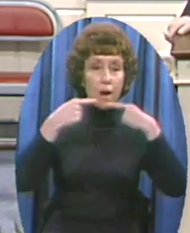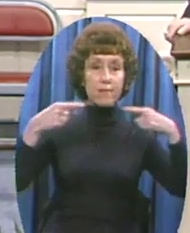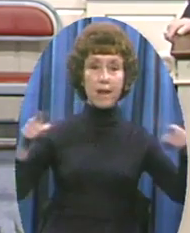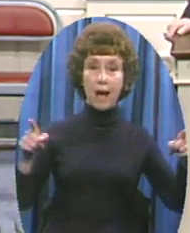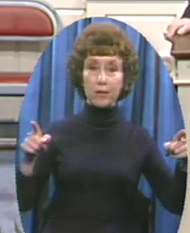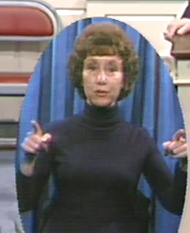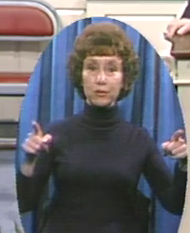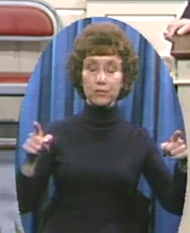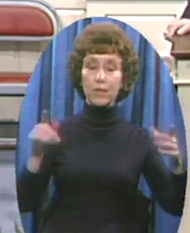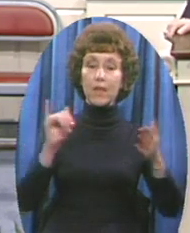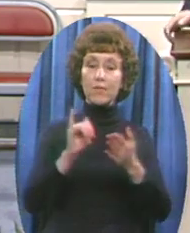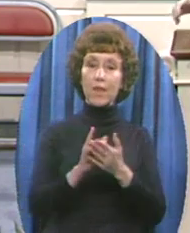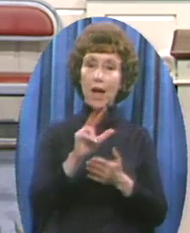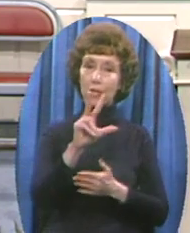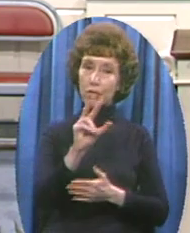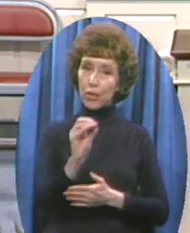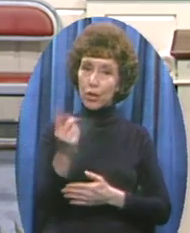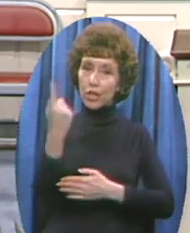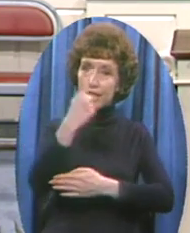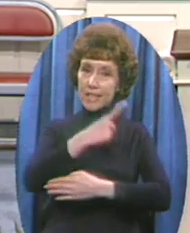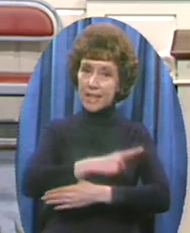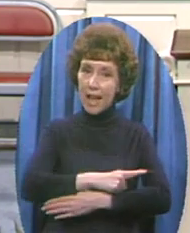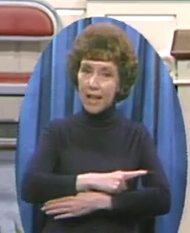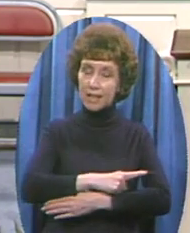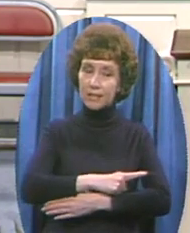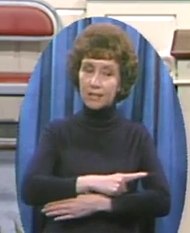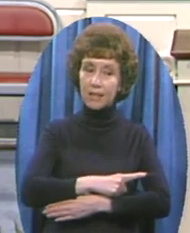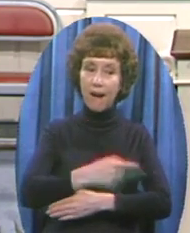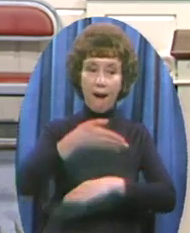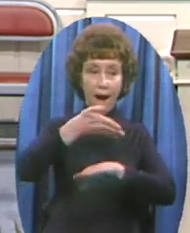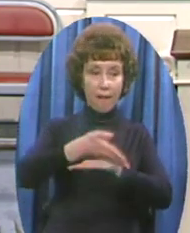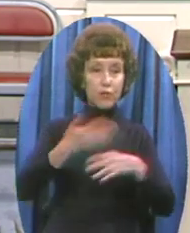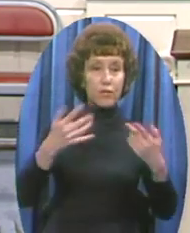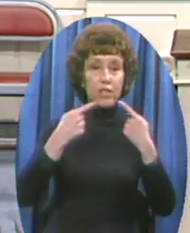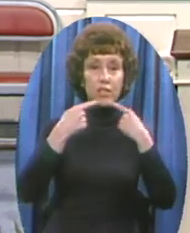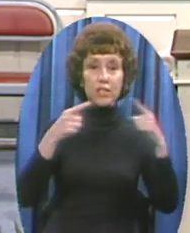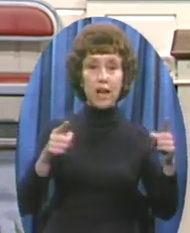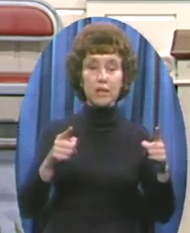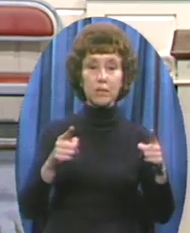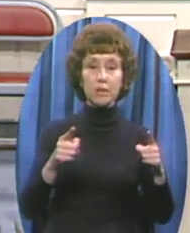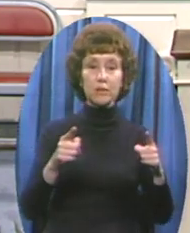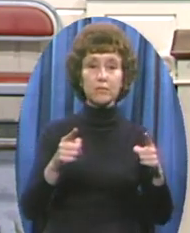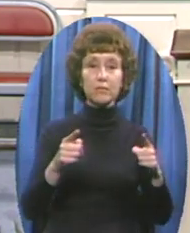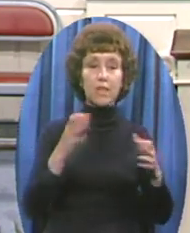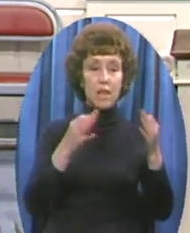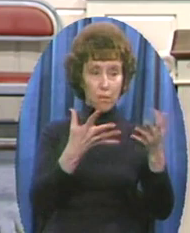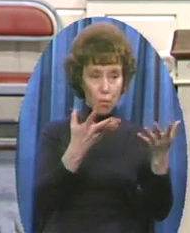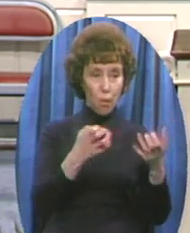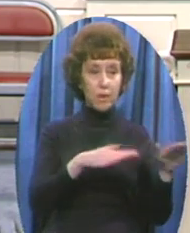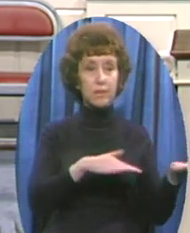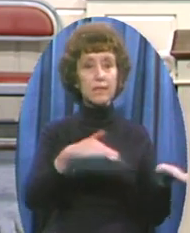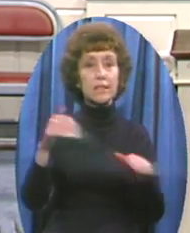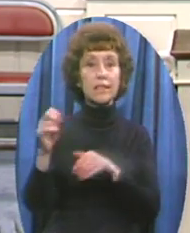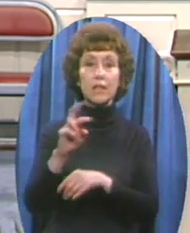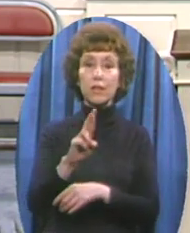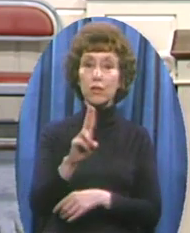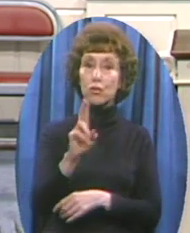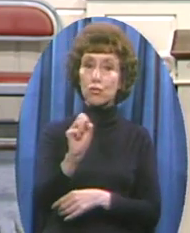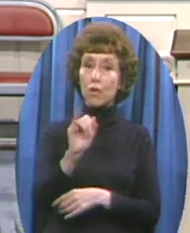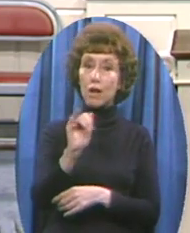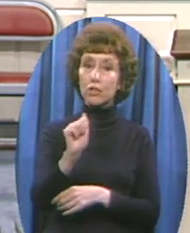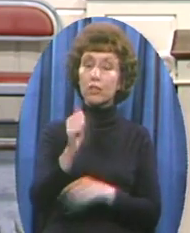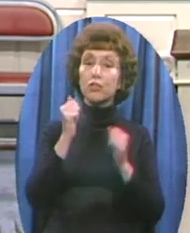who wishes to leave the Soviet Union to do so. We have arranged with the United States of America and other free